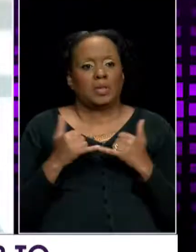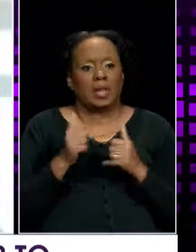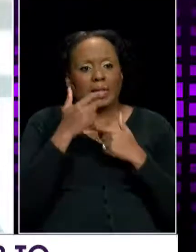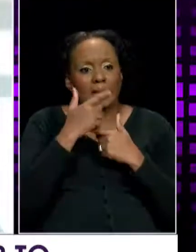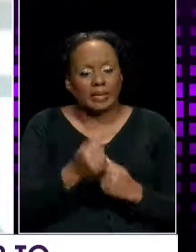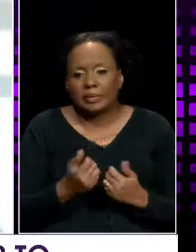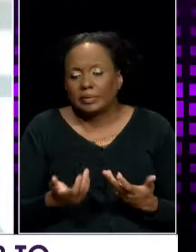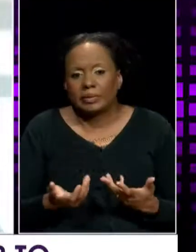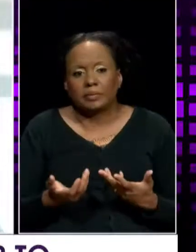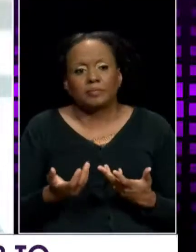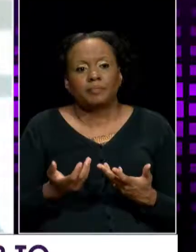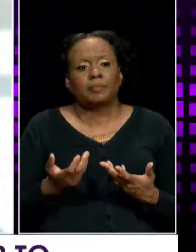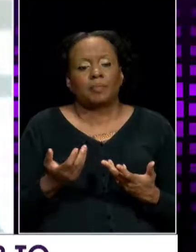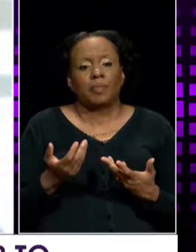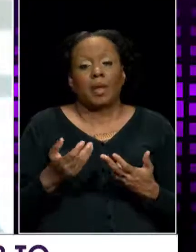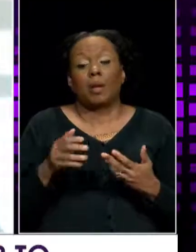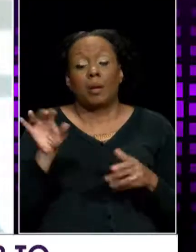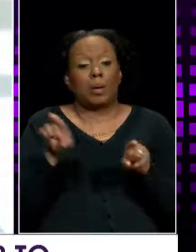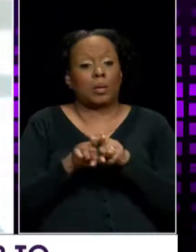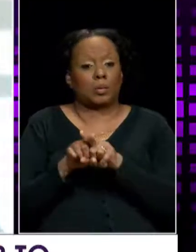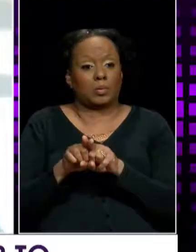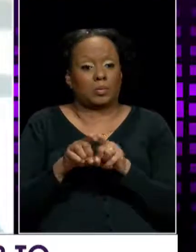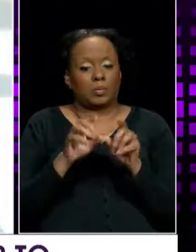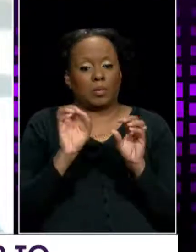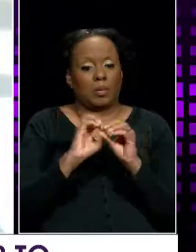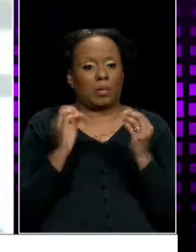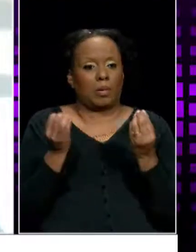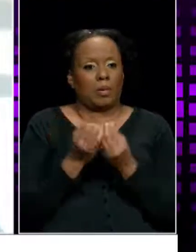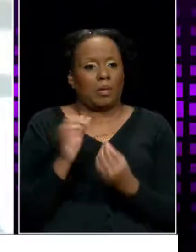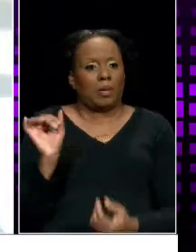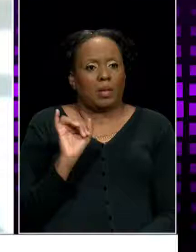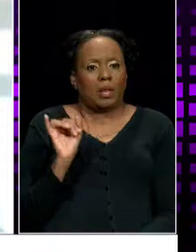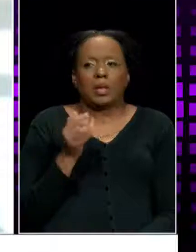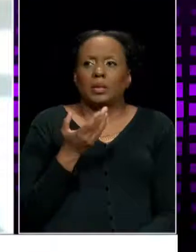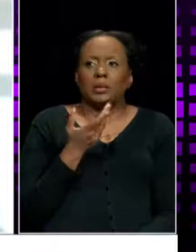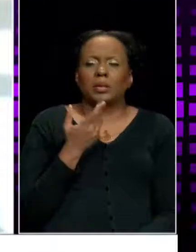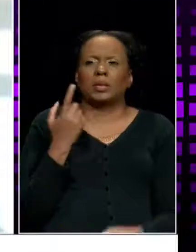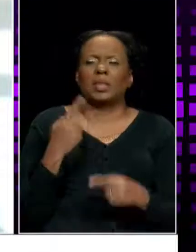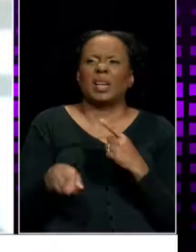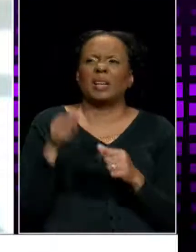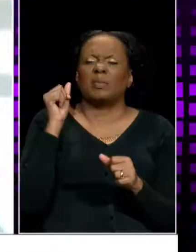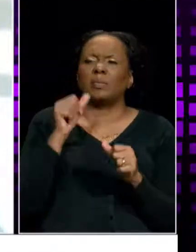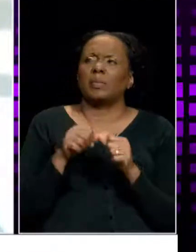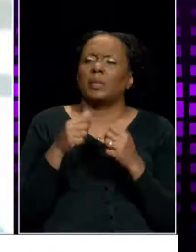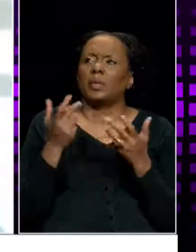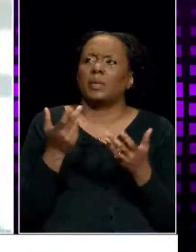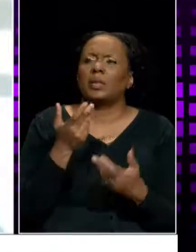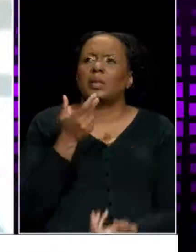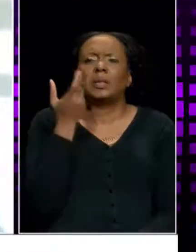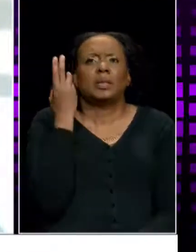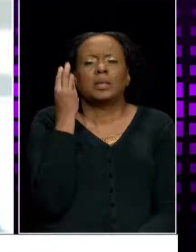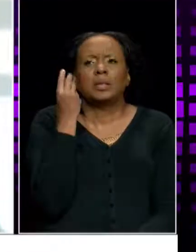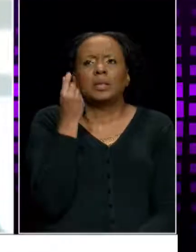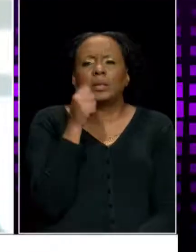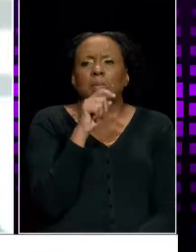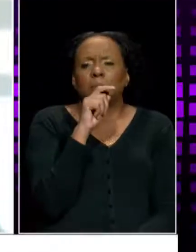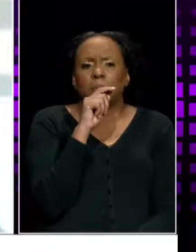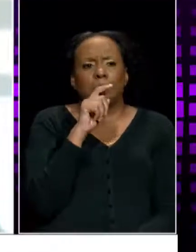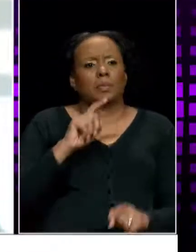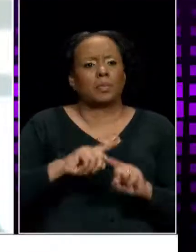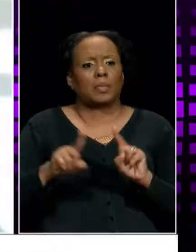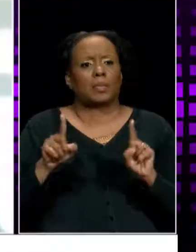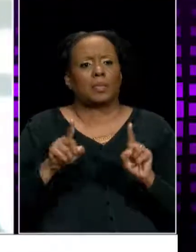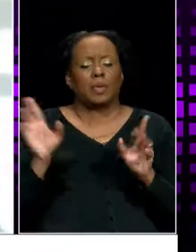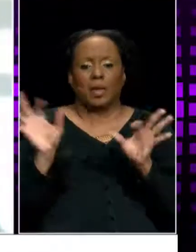spaces like that, and then having organizations such as, I can't remember any of the off the top of my head, but I know there's like family counseling unit and